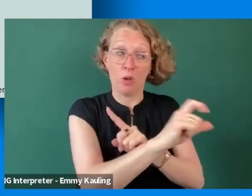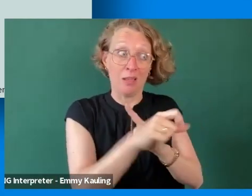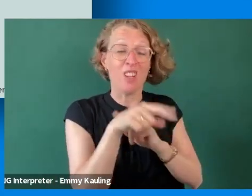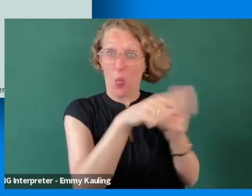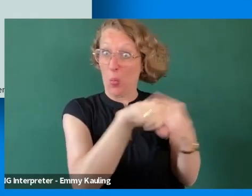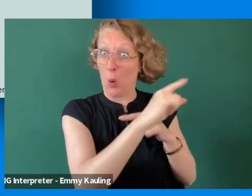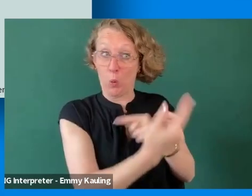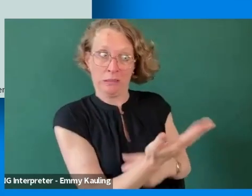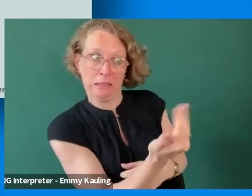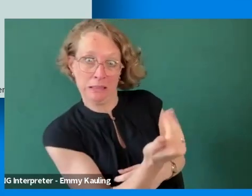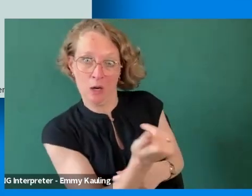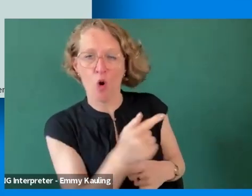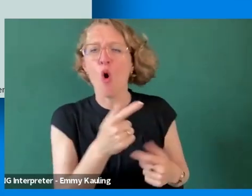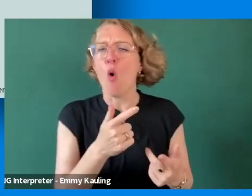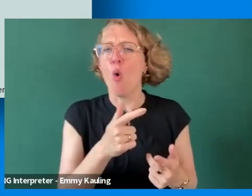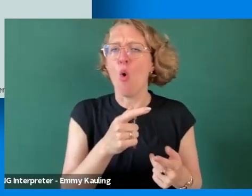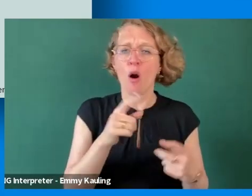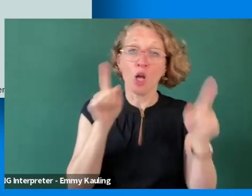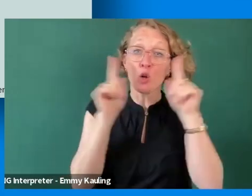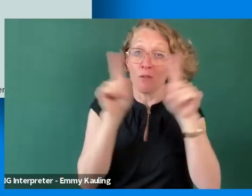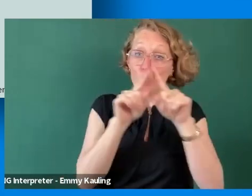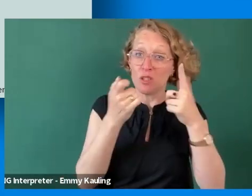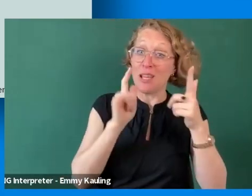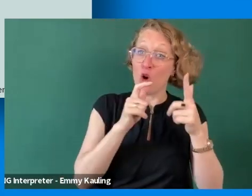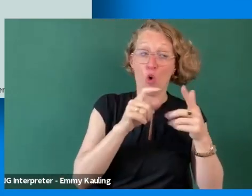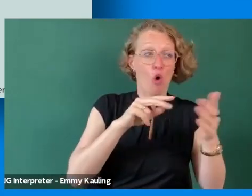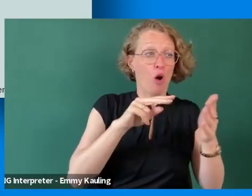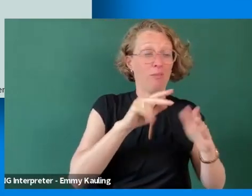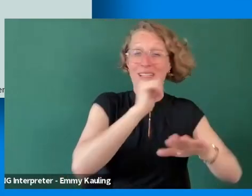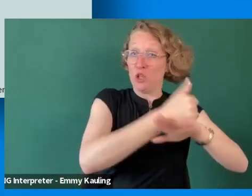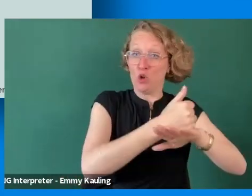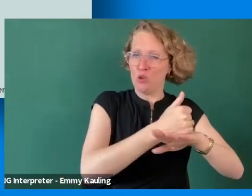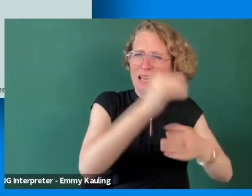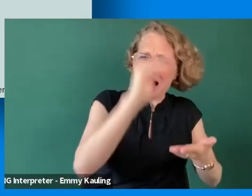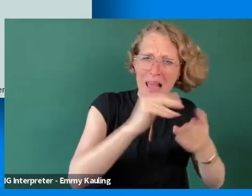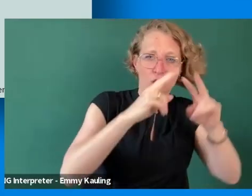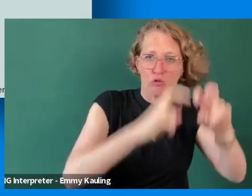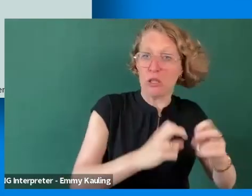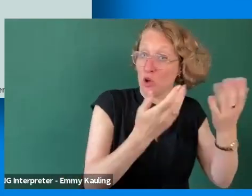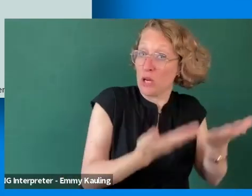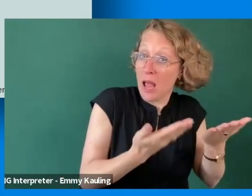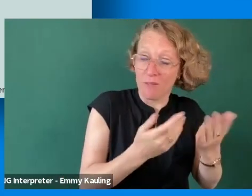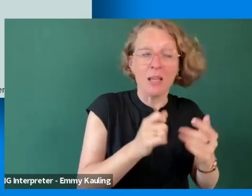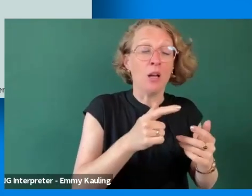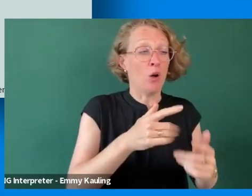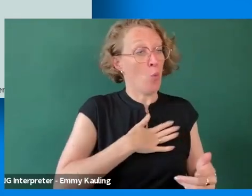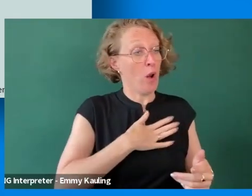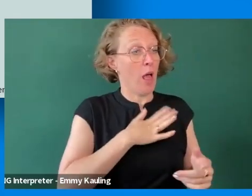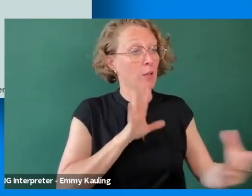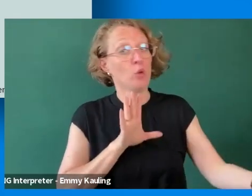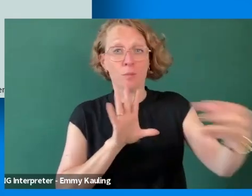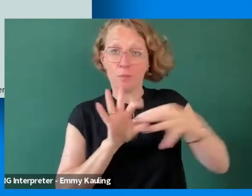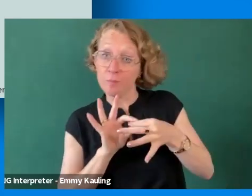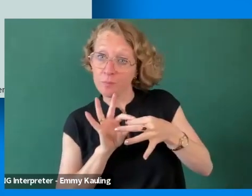people working in less research-intensive institutions who have less access to the expertise that required to make a successful application